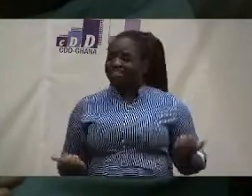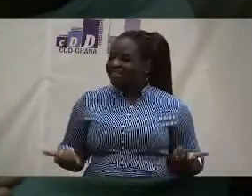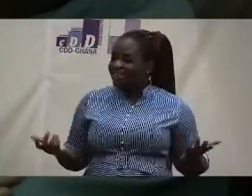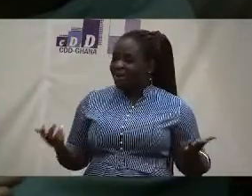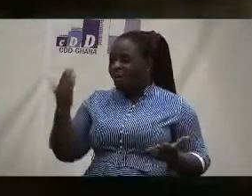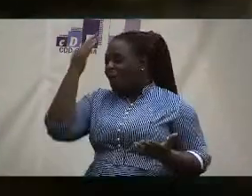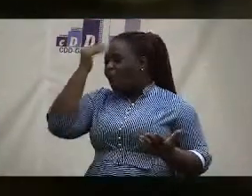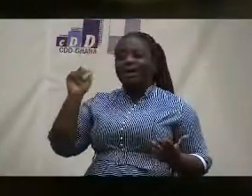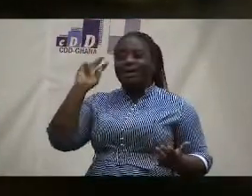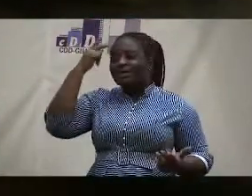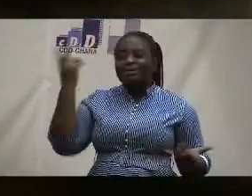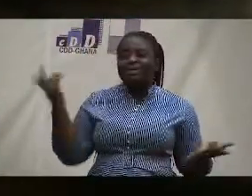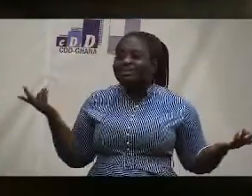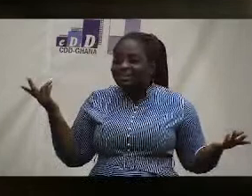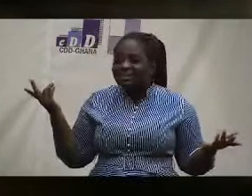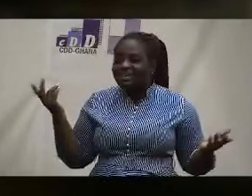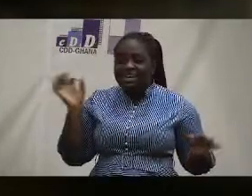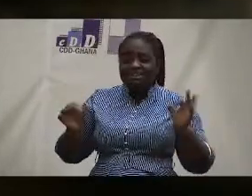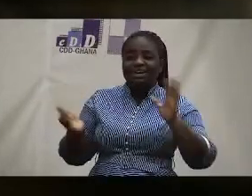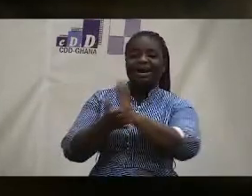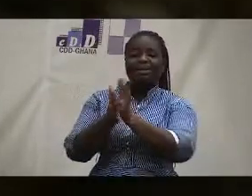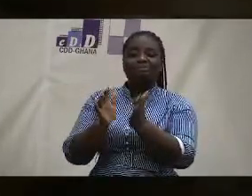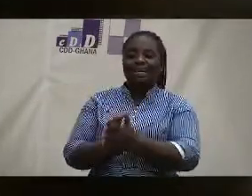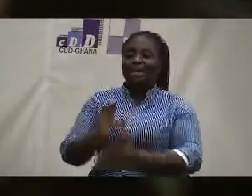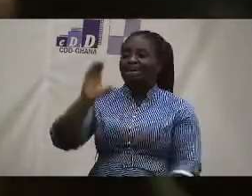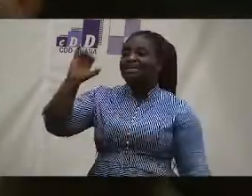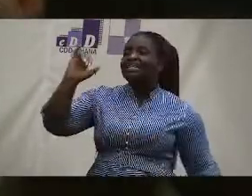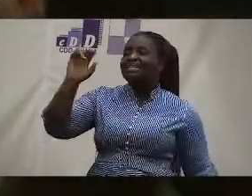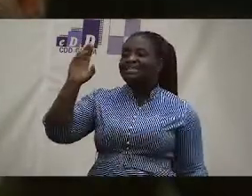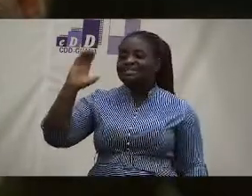So why be a politician if you can be a civic